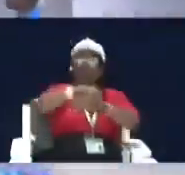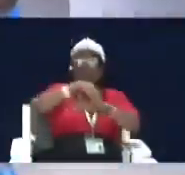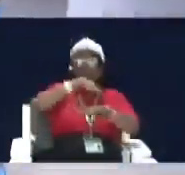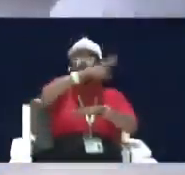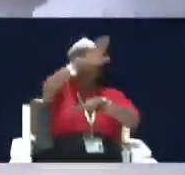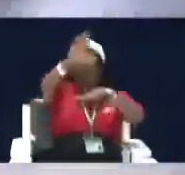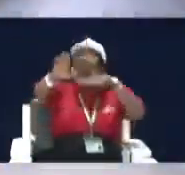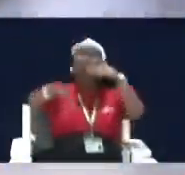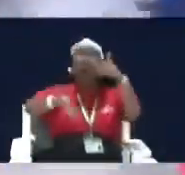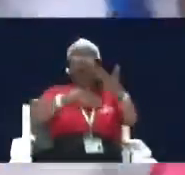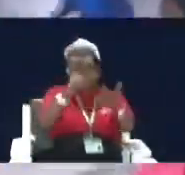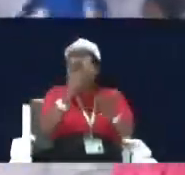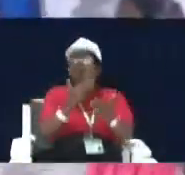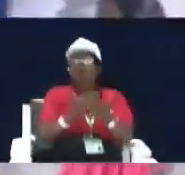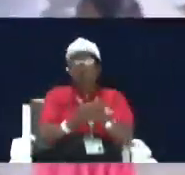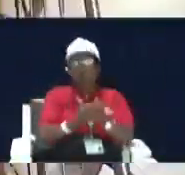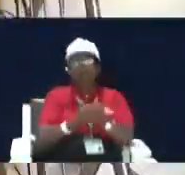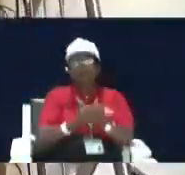all